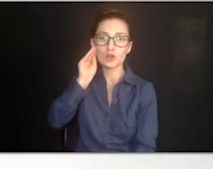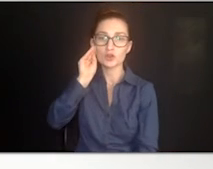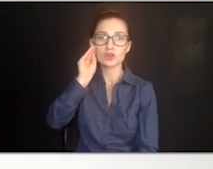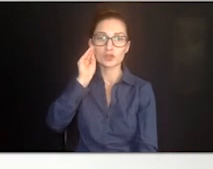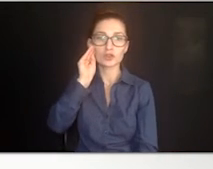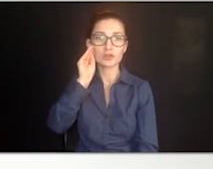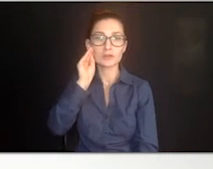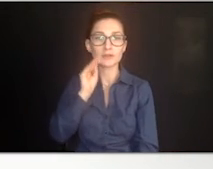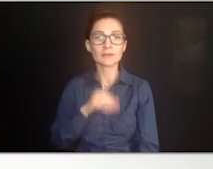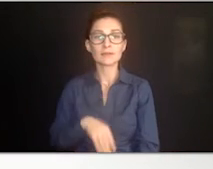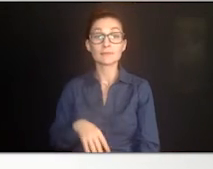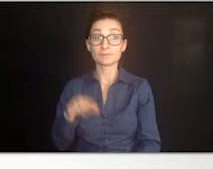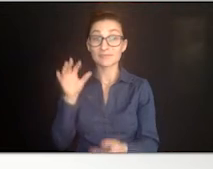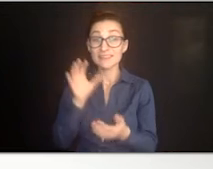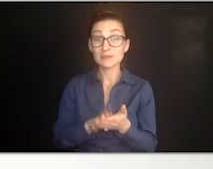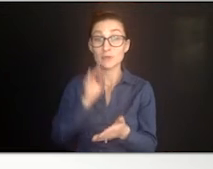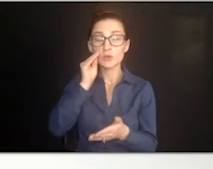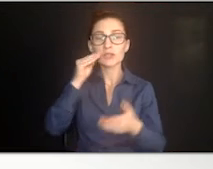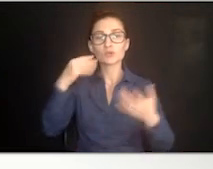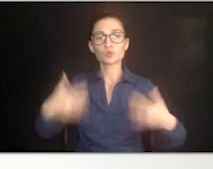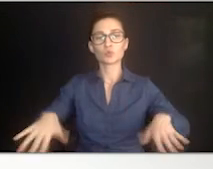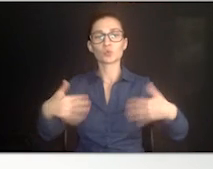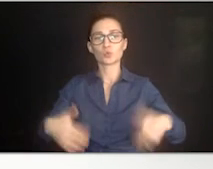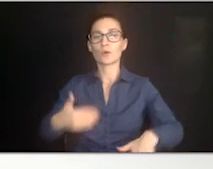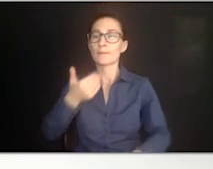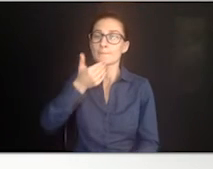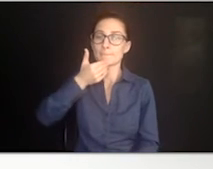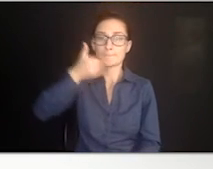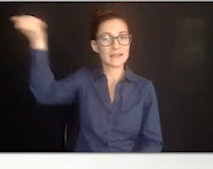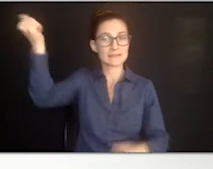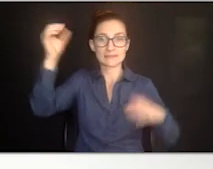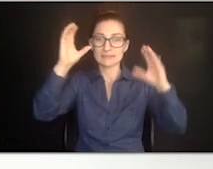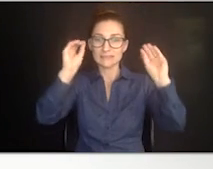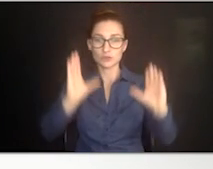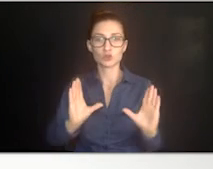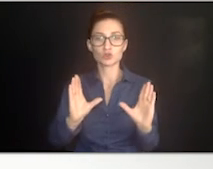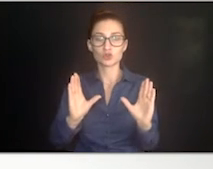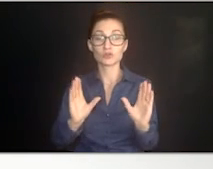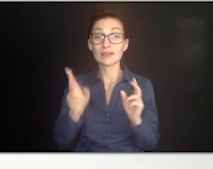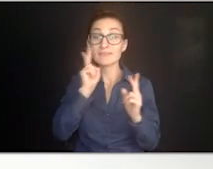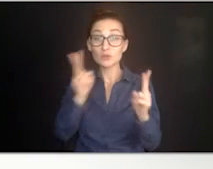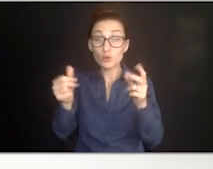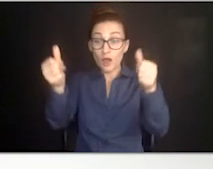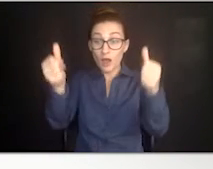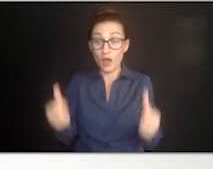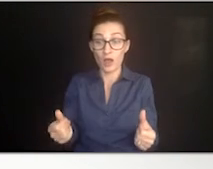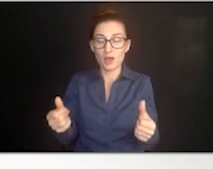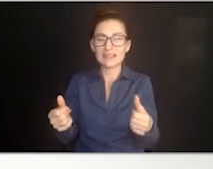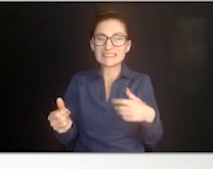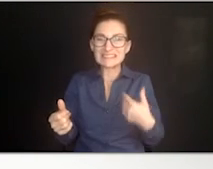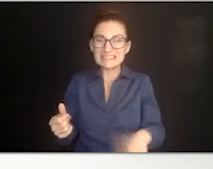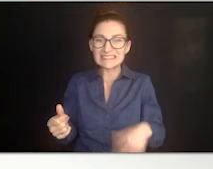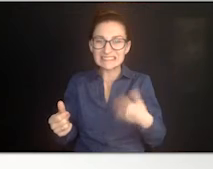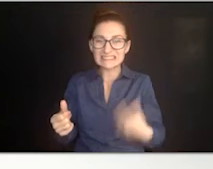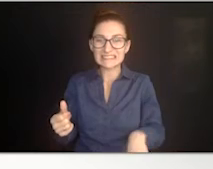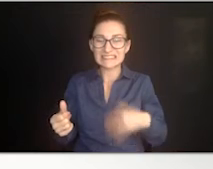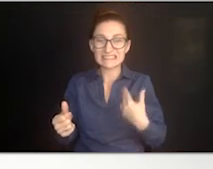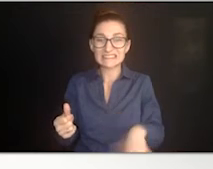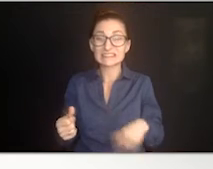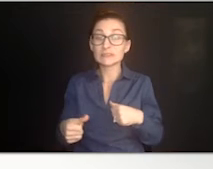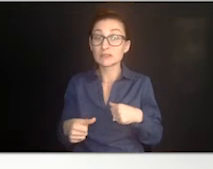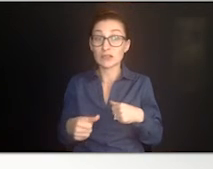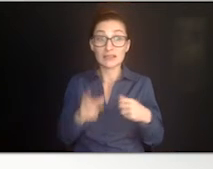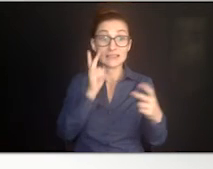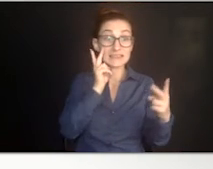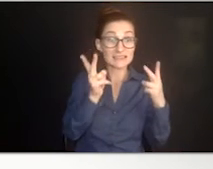Experience is the best teacher. Students with visual impairments have to do something as many times as